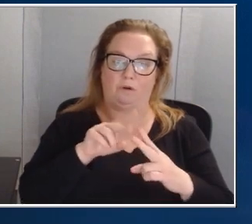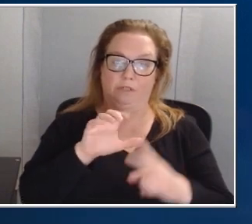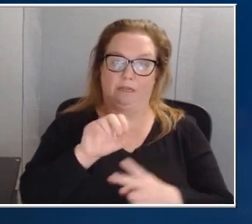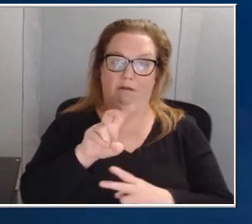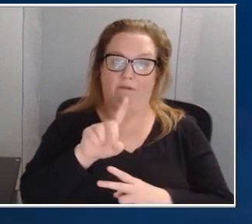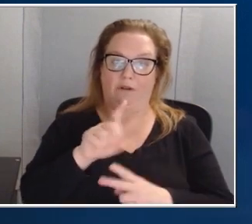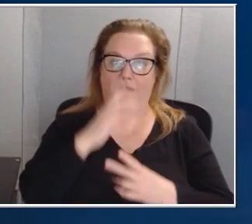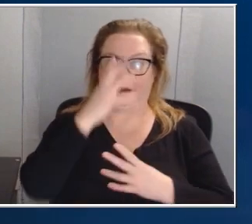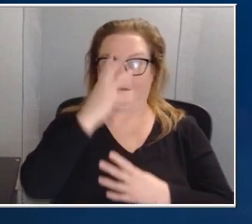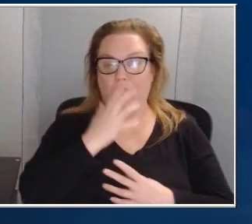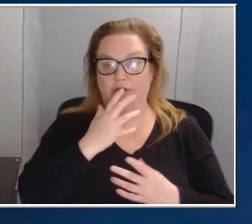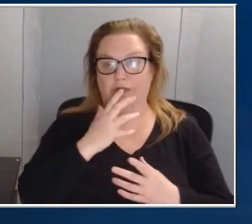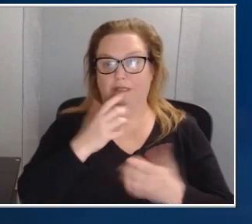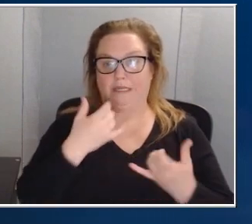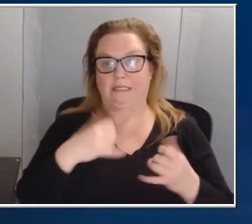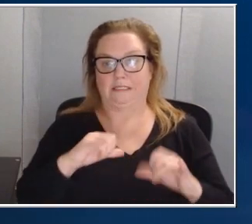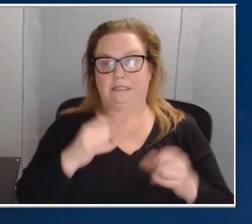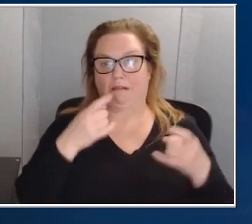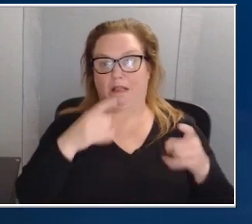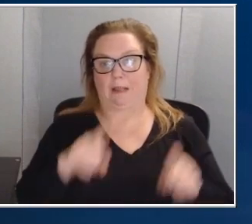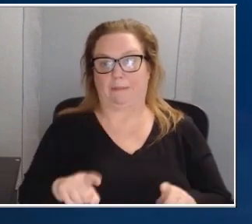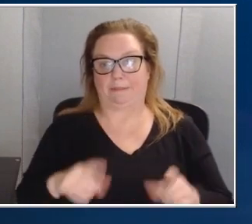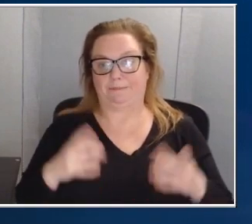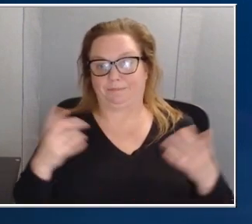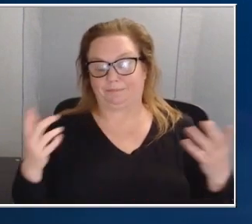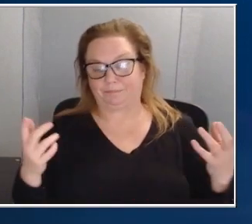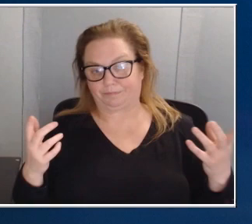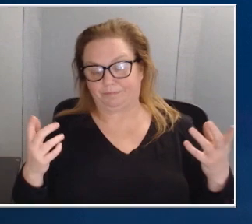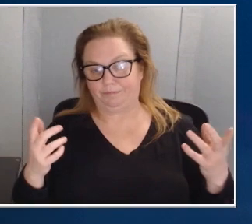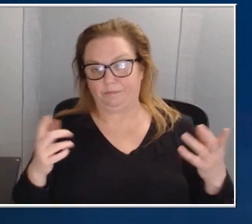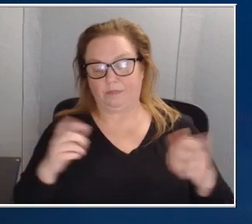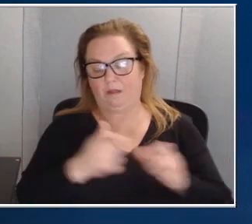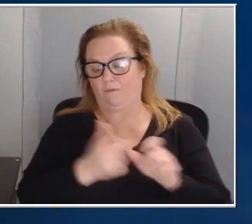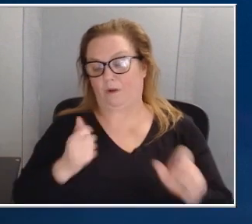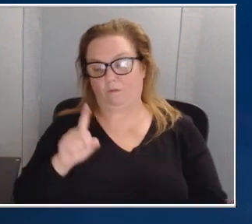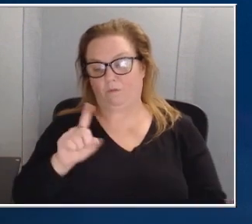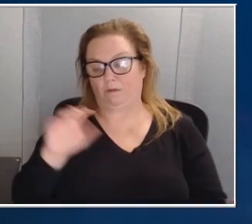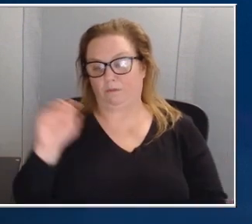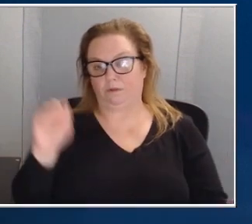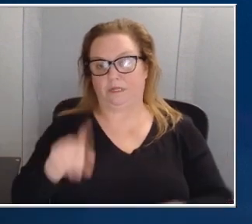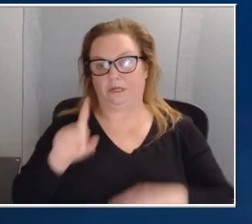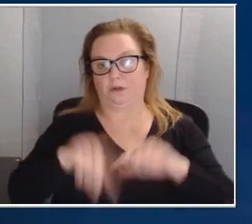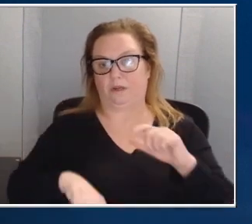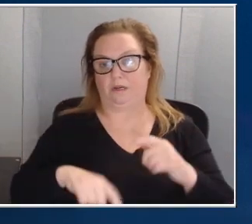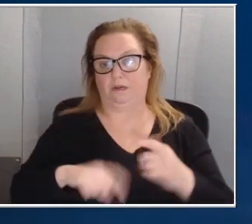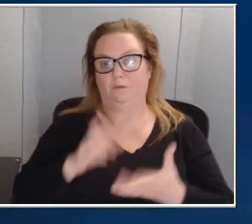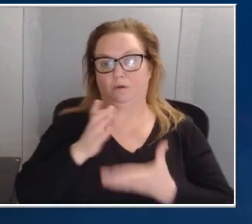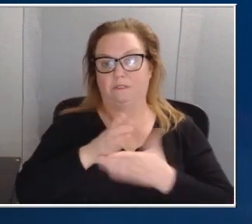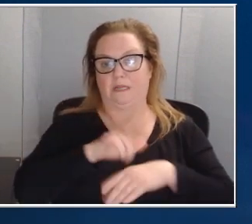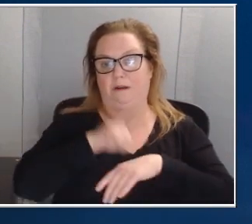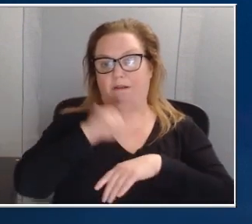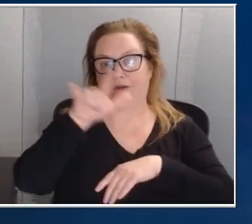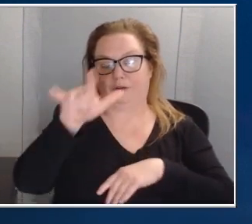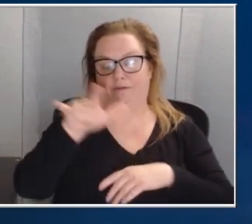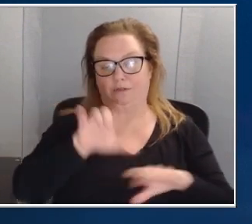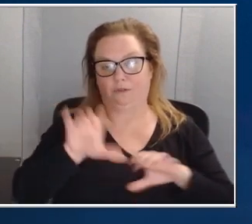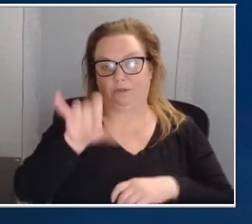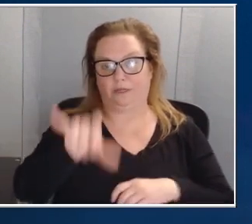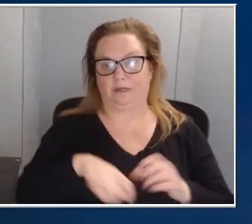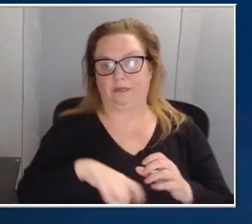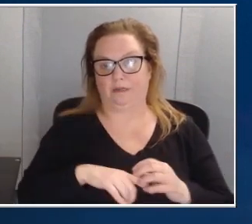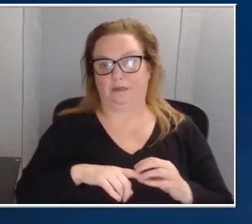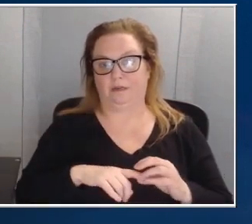unfortunately, that can still happen. I don't think you can completely avoid it, and I don't think we're going to stop airline travel in order to do it. This